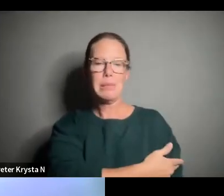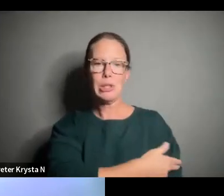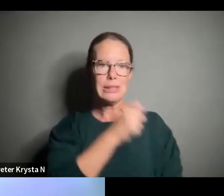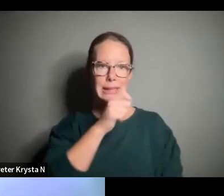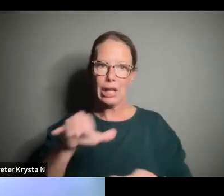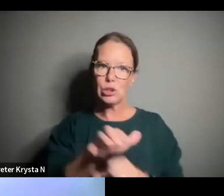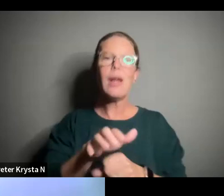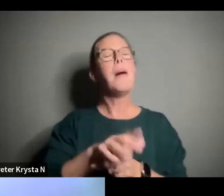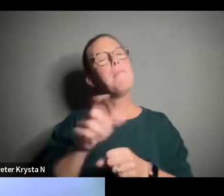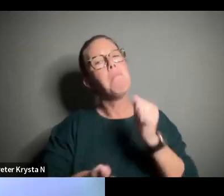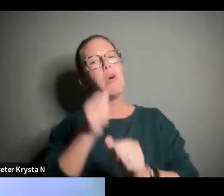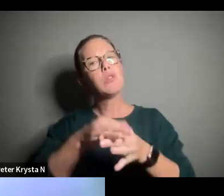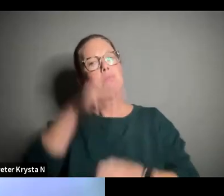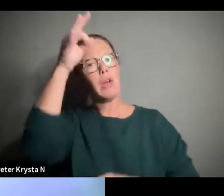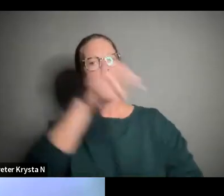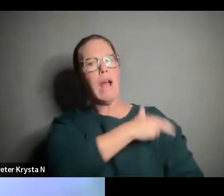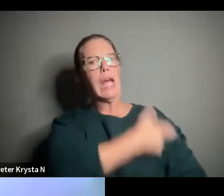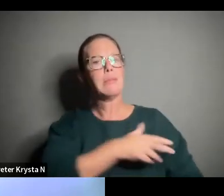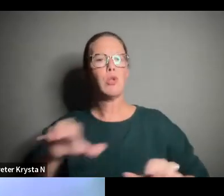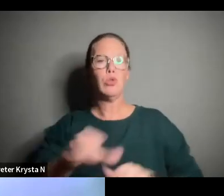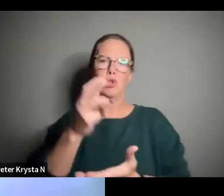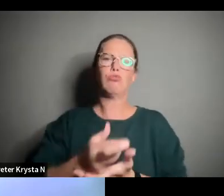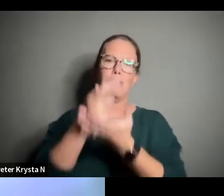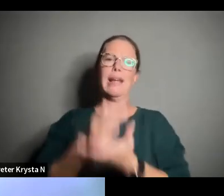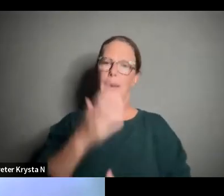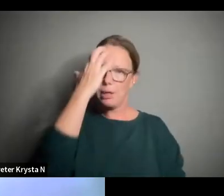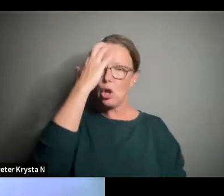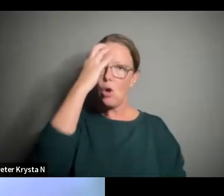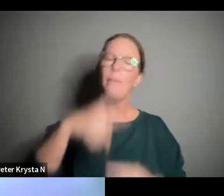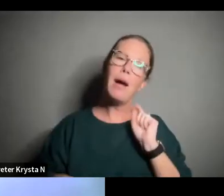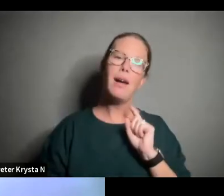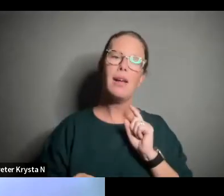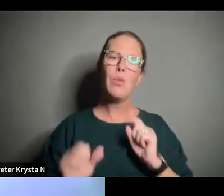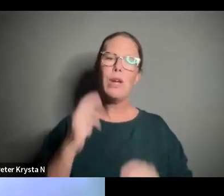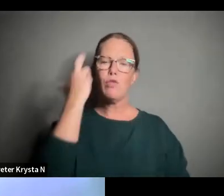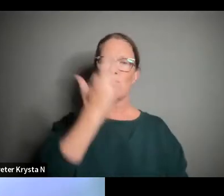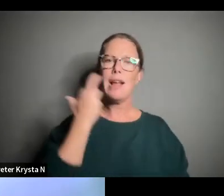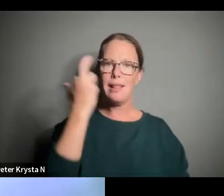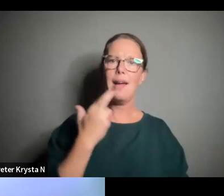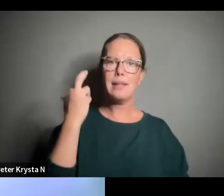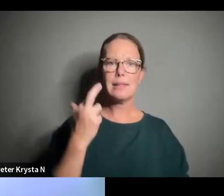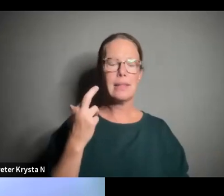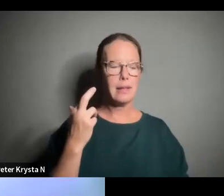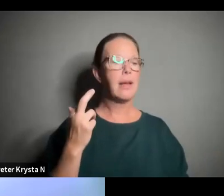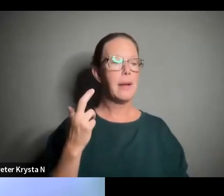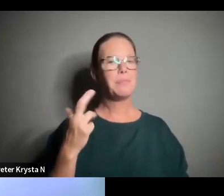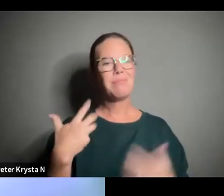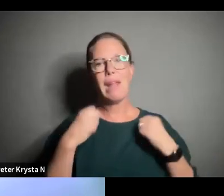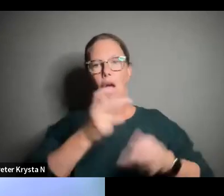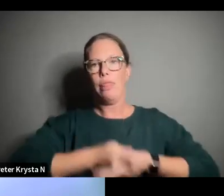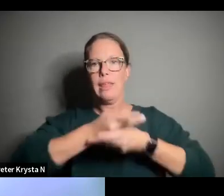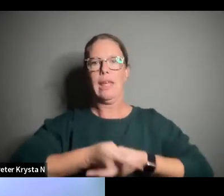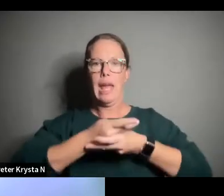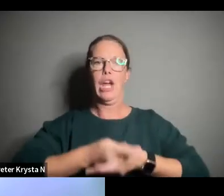most spinal cord hospitals, that do rehab know that. But what we realize, and we realize this, is we all know in the healthcare industry now,